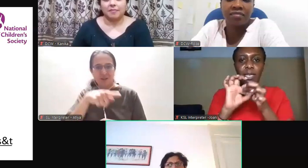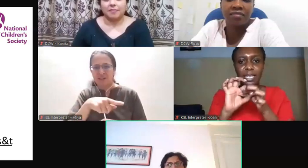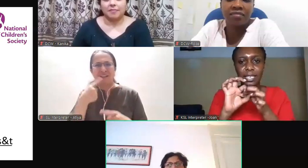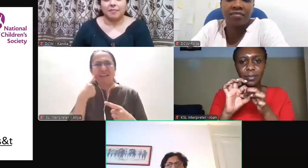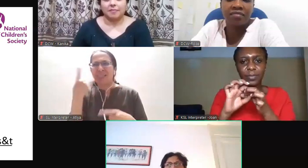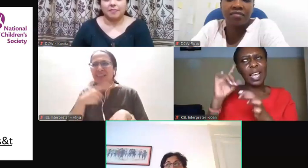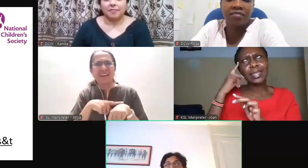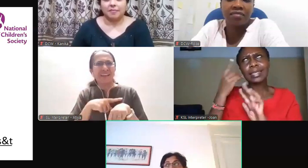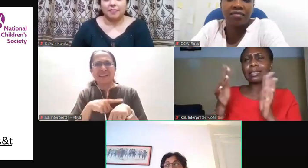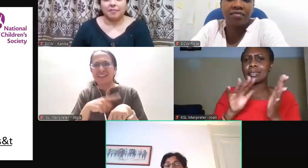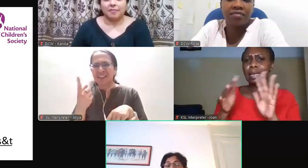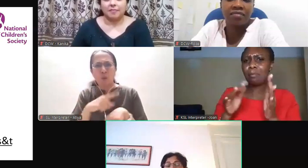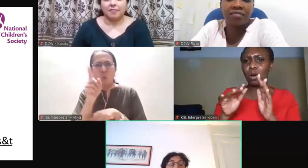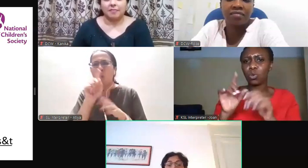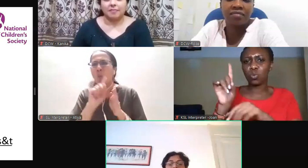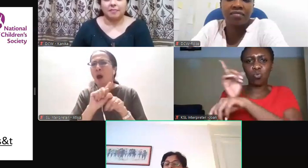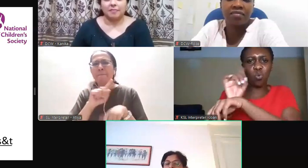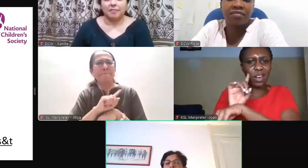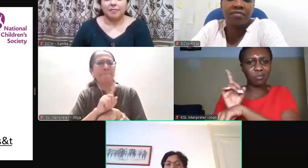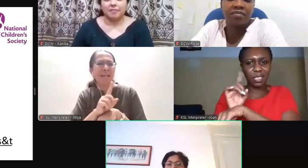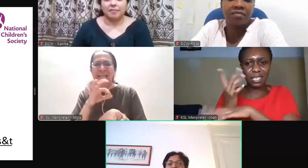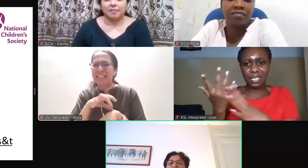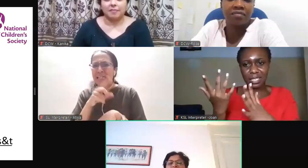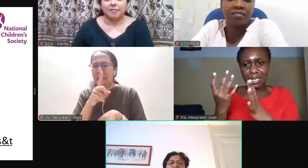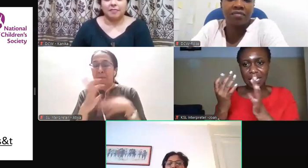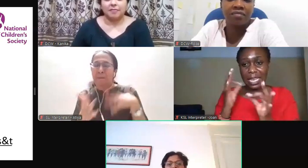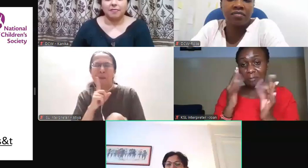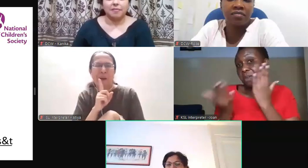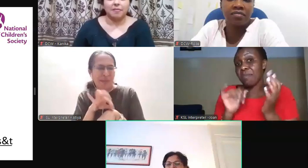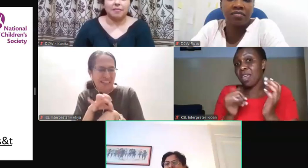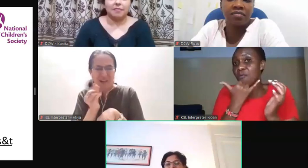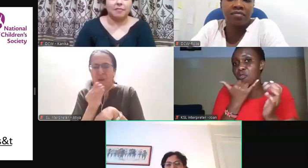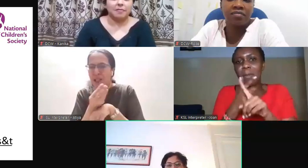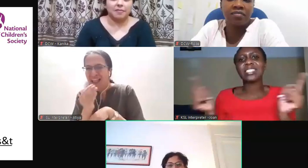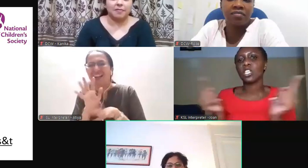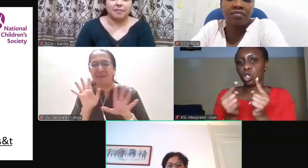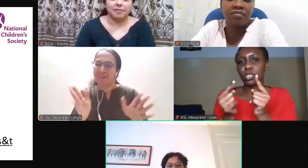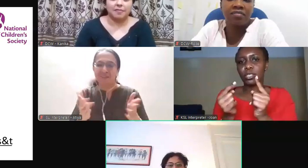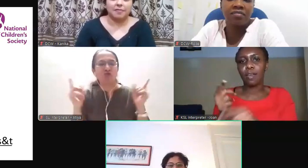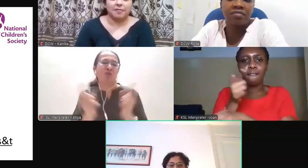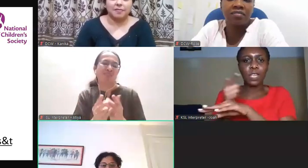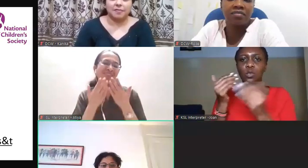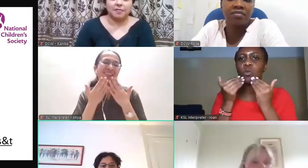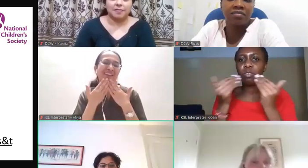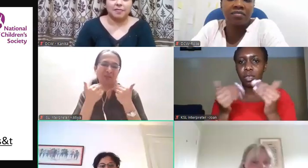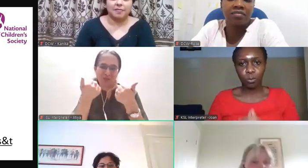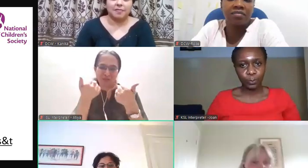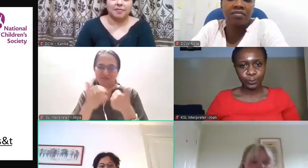about a minute, or I might have got that wrong, but it's a very short video. Thank you.